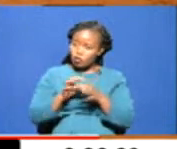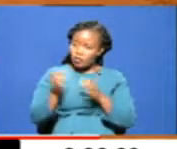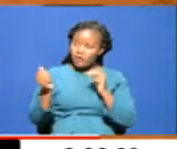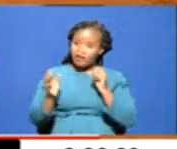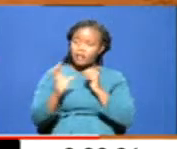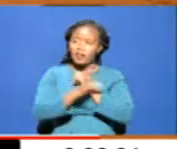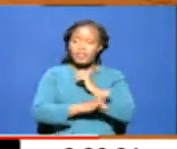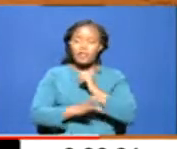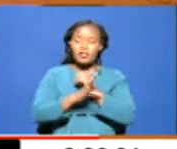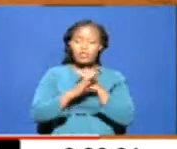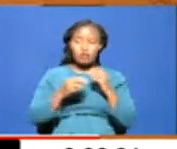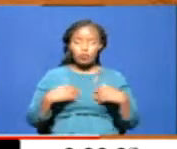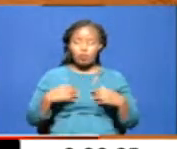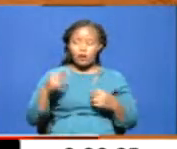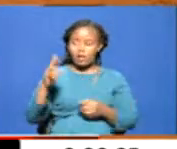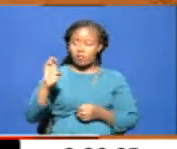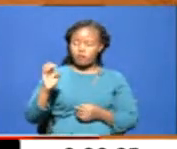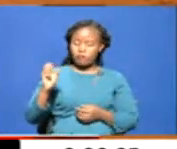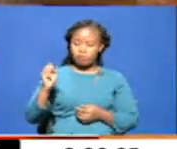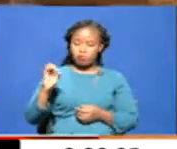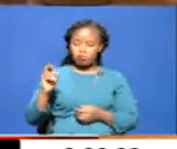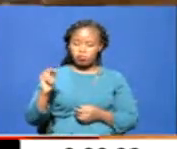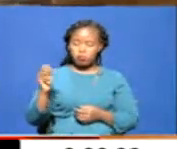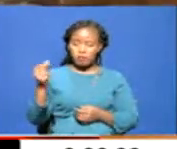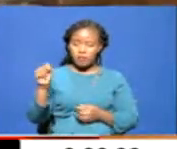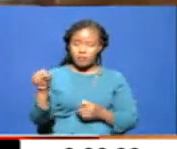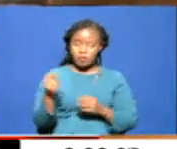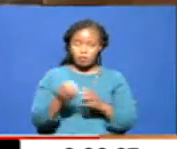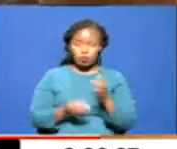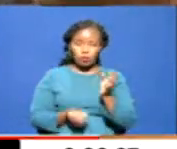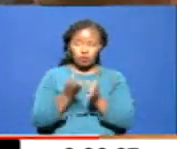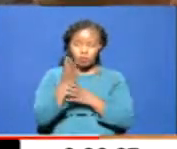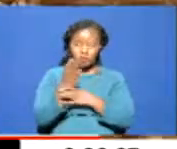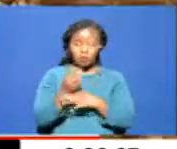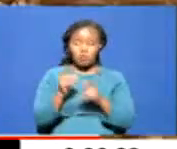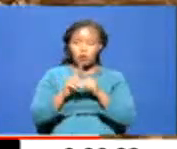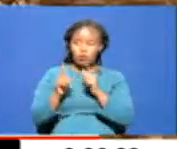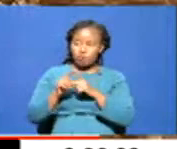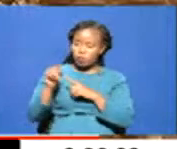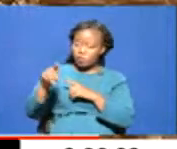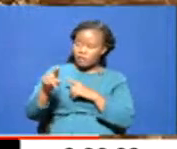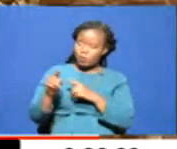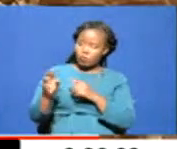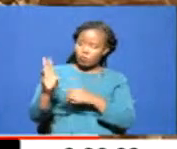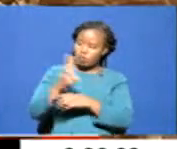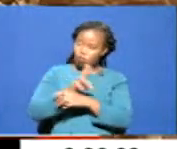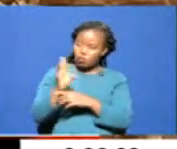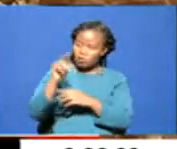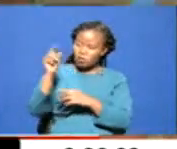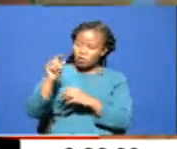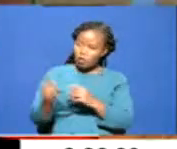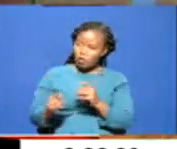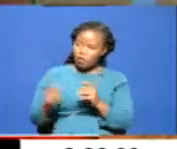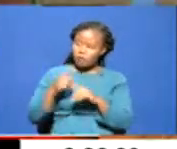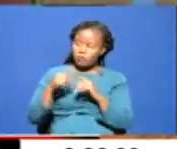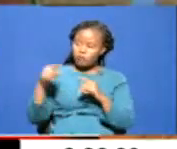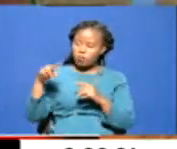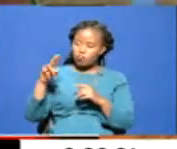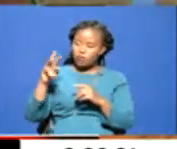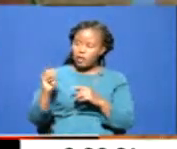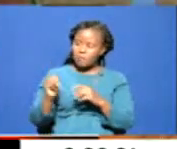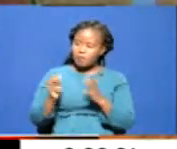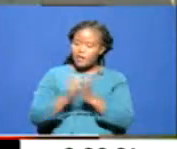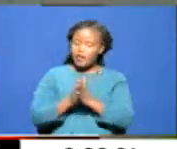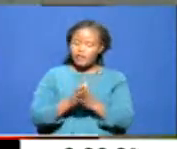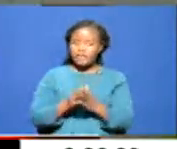Producers. Located in Wajir County, the resin production plant will use locally sourced gum and put thousands of Kenyans